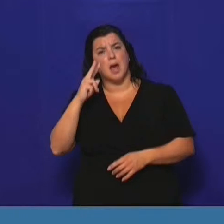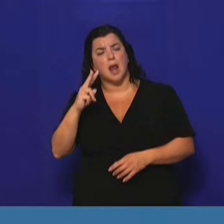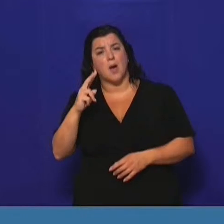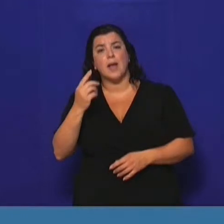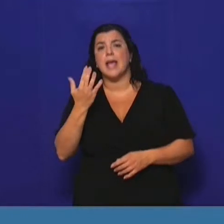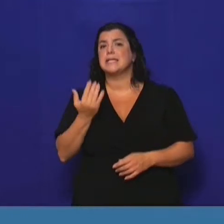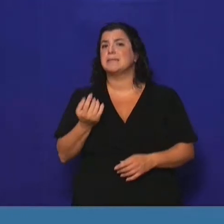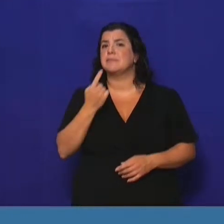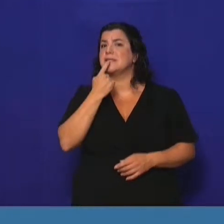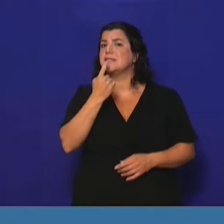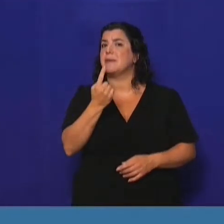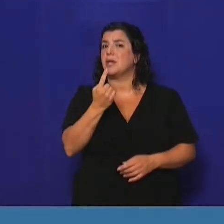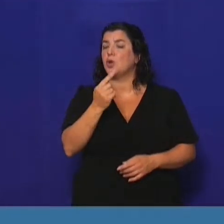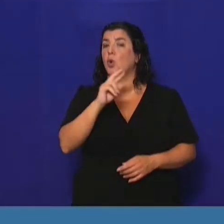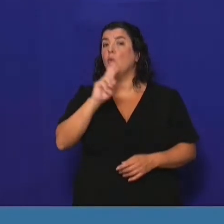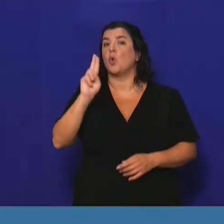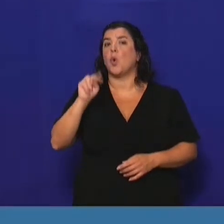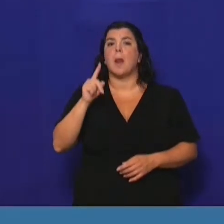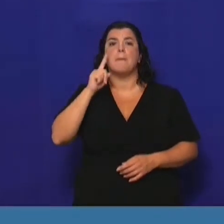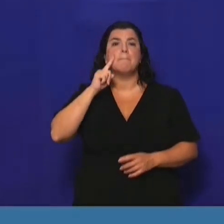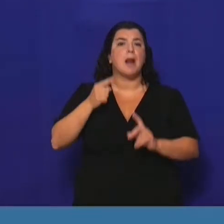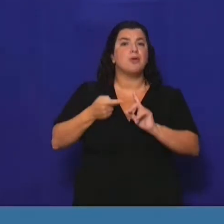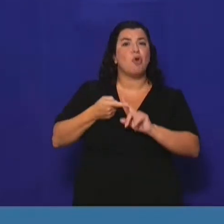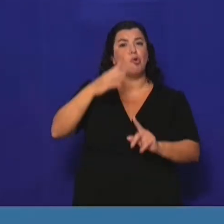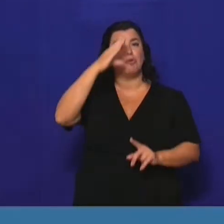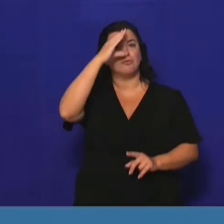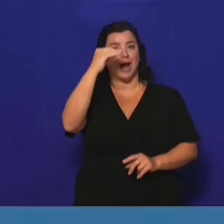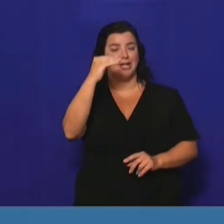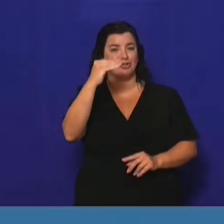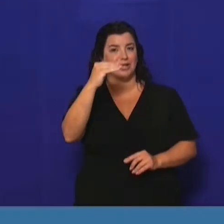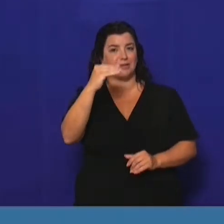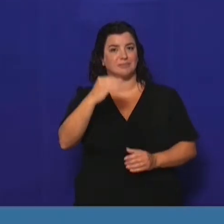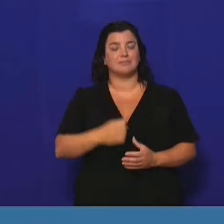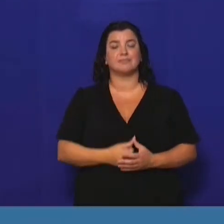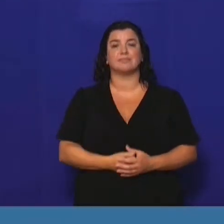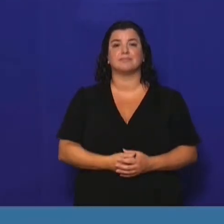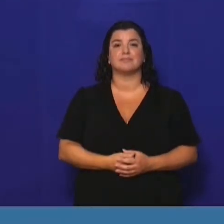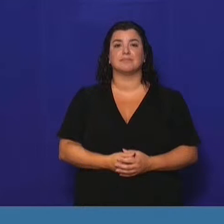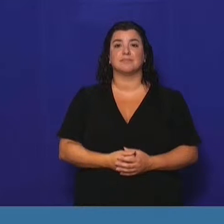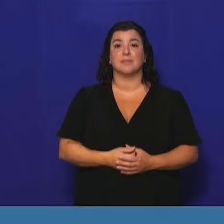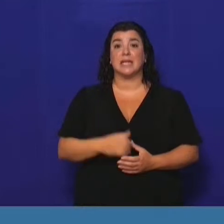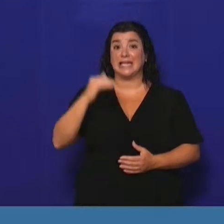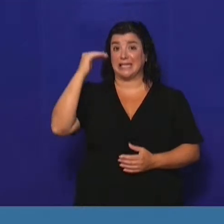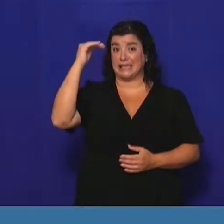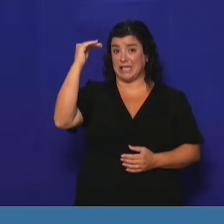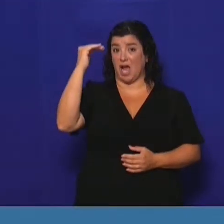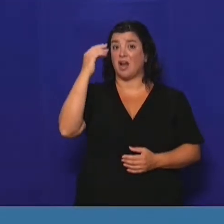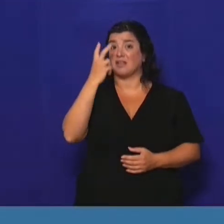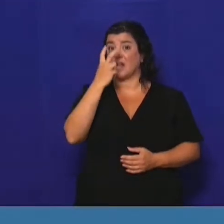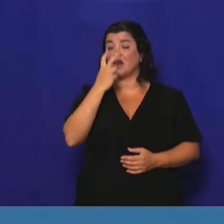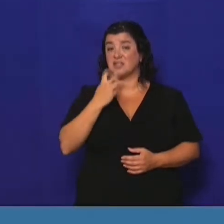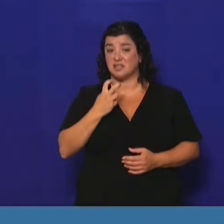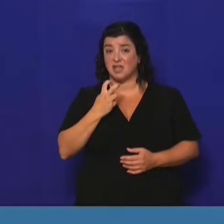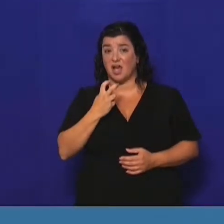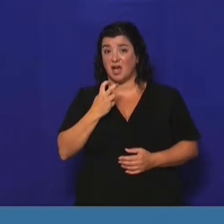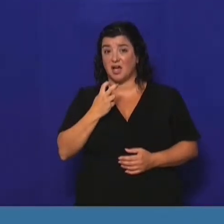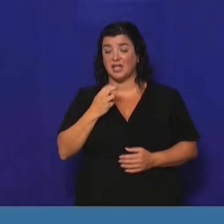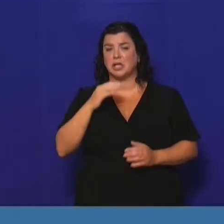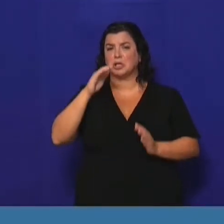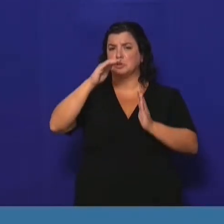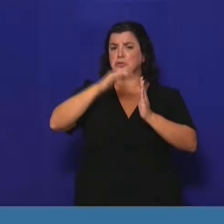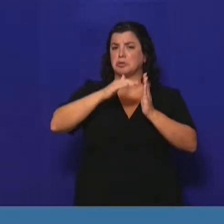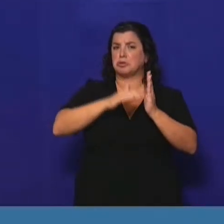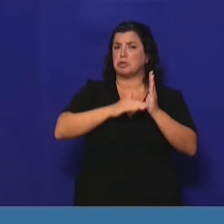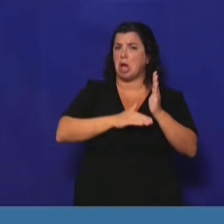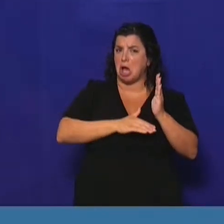etajiet, Mal-mettilkom, ma rajtu n-numru ta' każijiet li kien qed ikollna mid-djar tal-anzjani, kienu qegħdin joqsu kien qed ikollna ftit